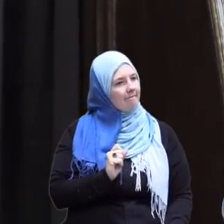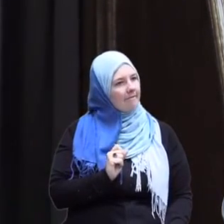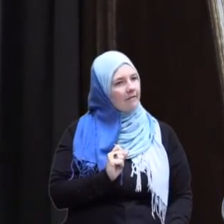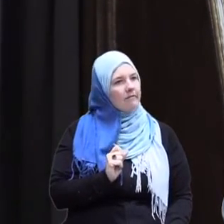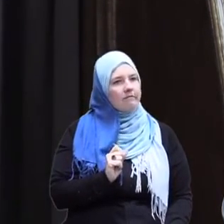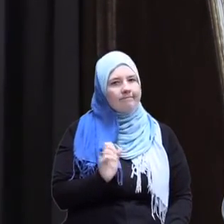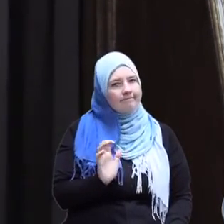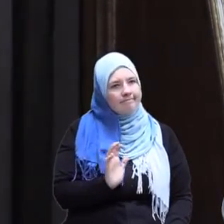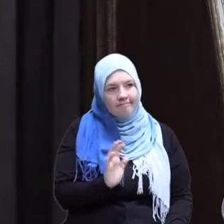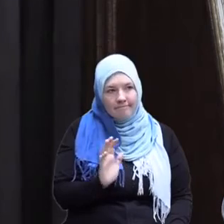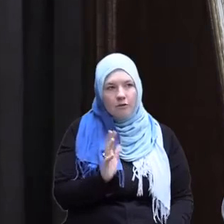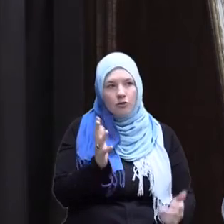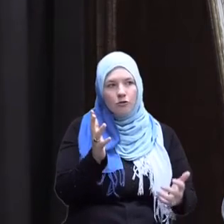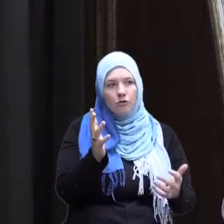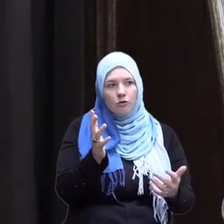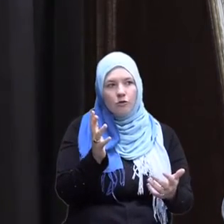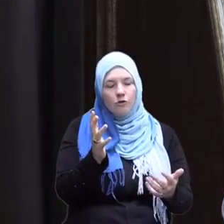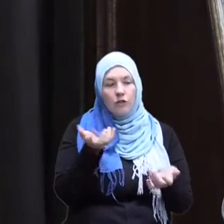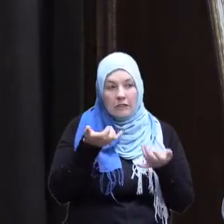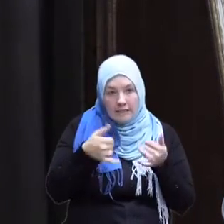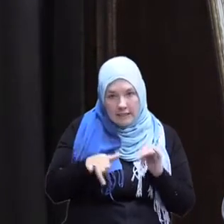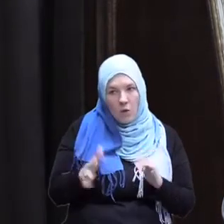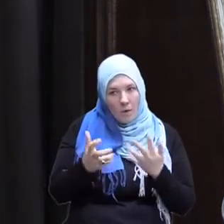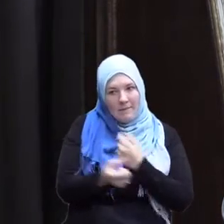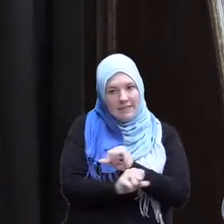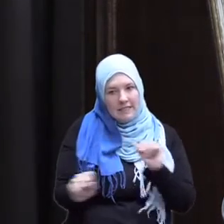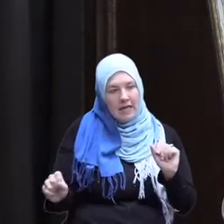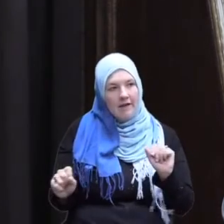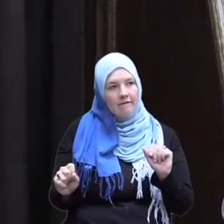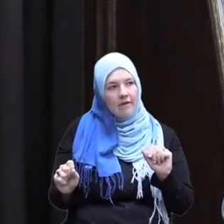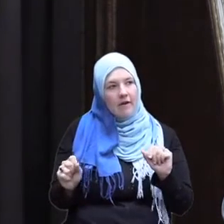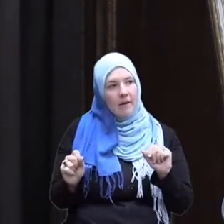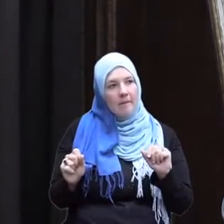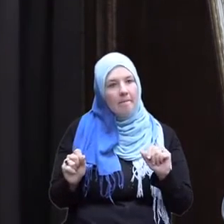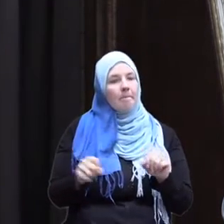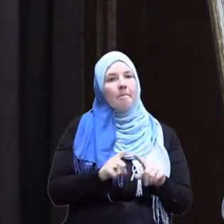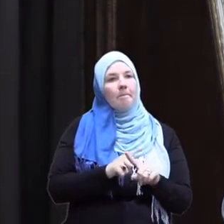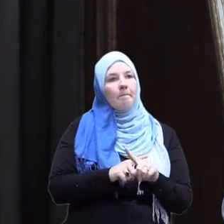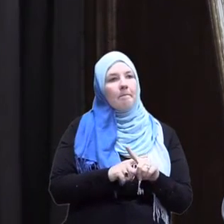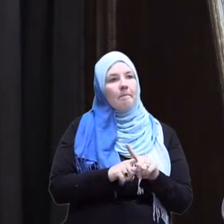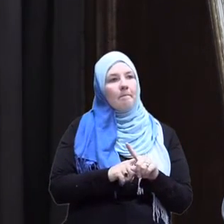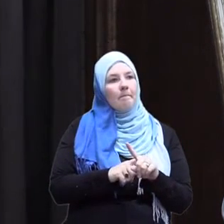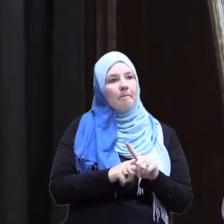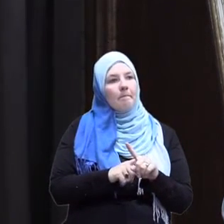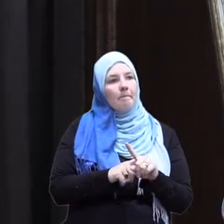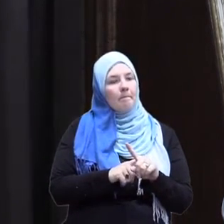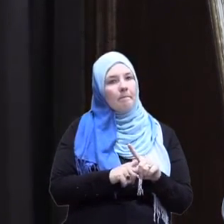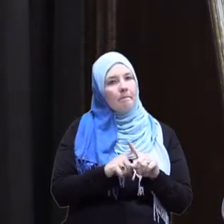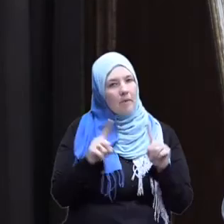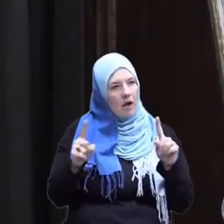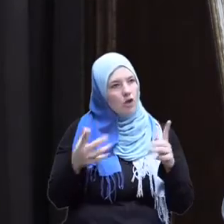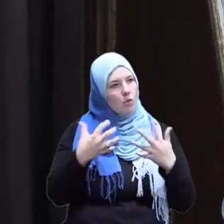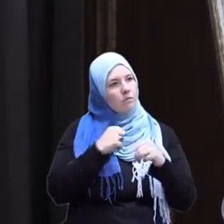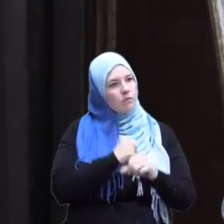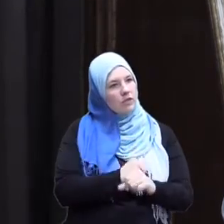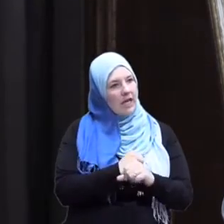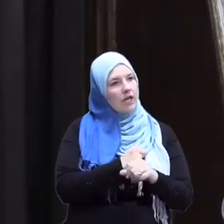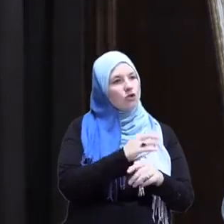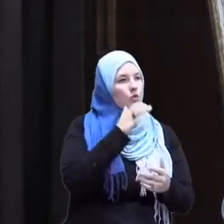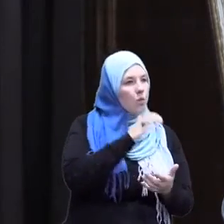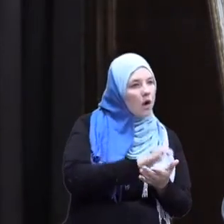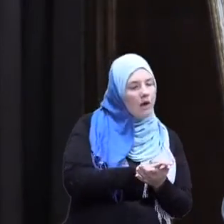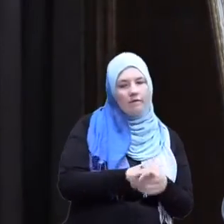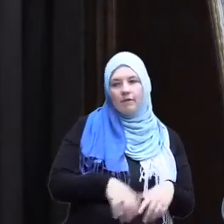want to get the cool of your eye in your wife and your husband and your offspring, your children, right? But then you